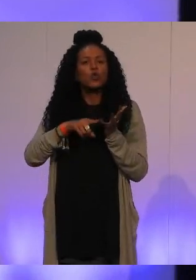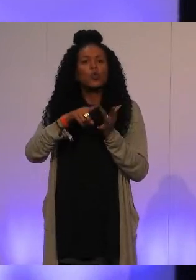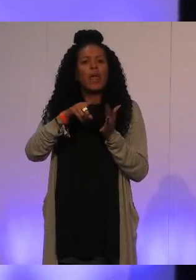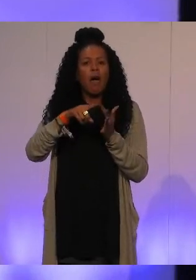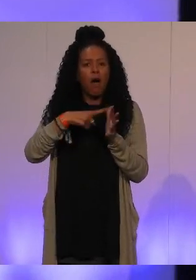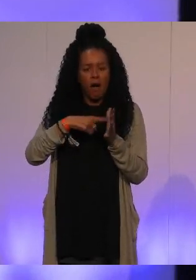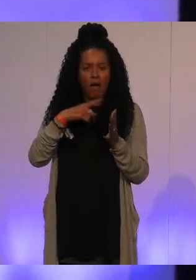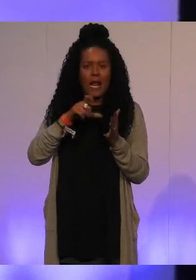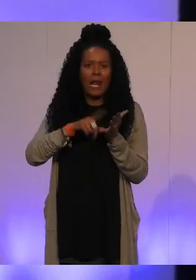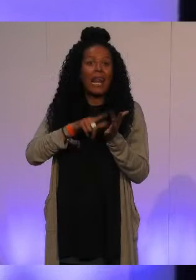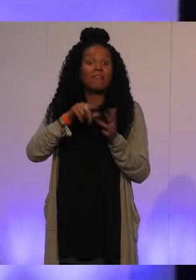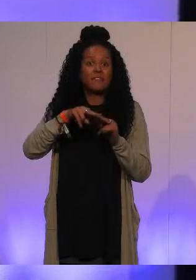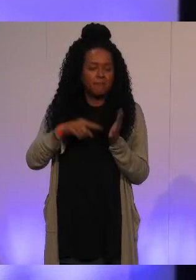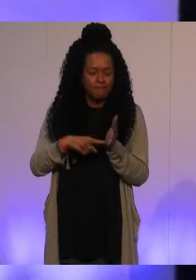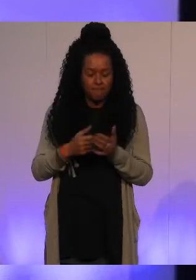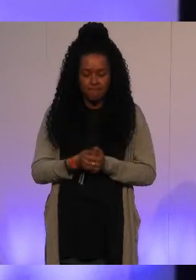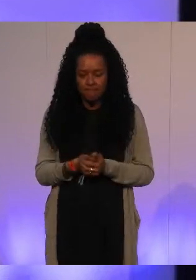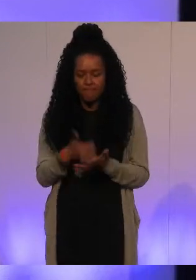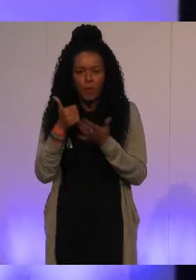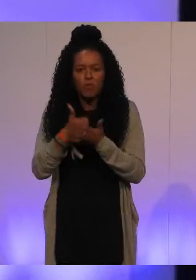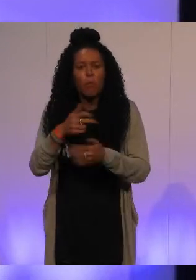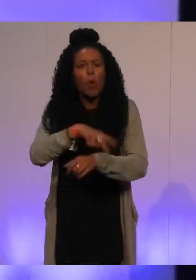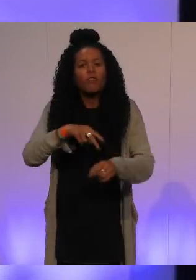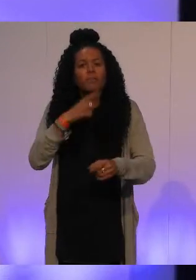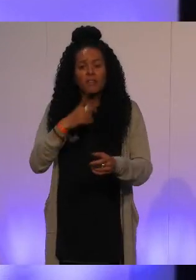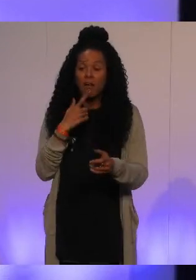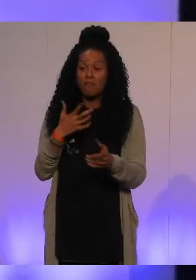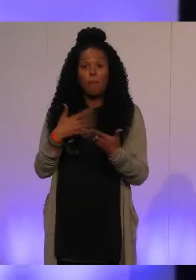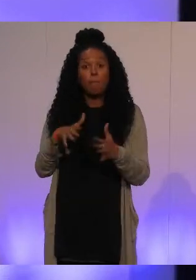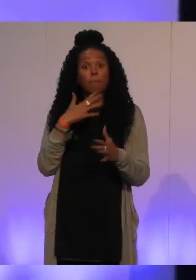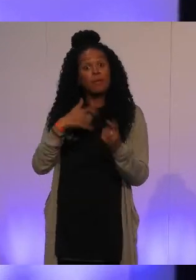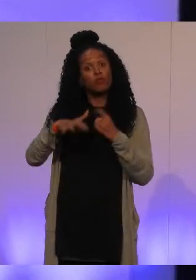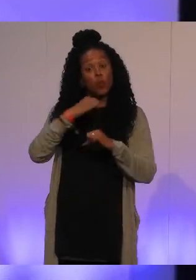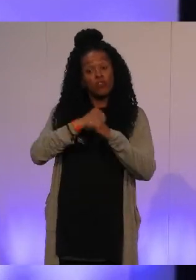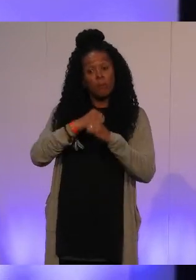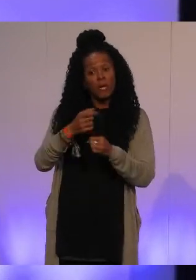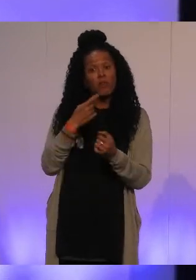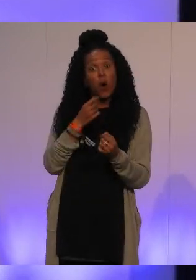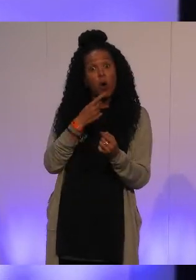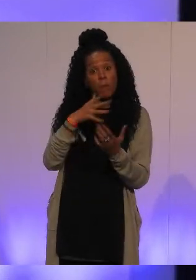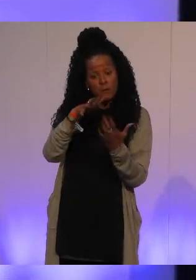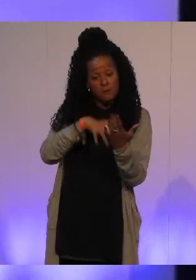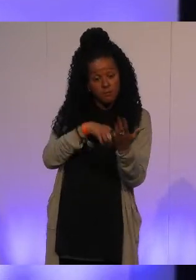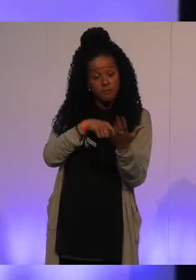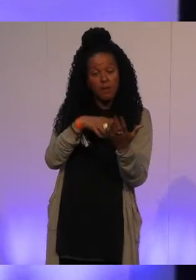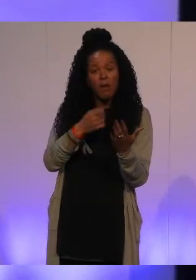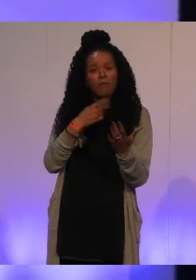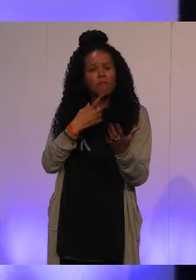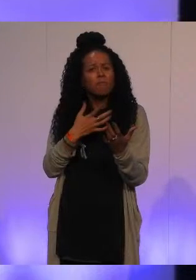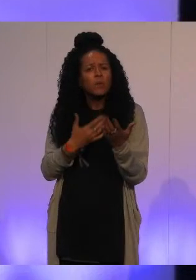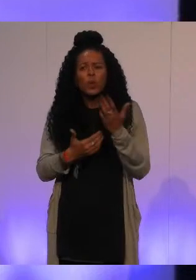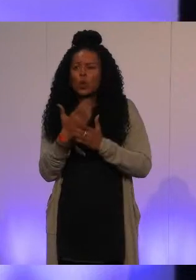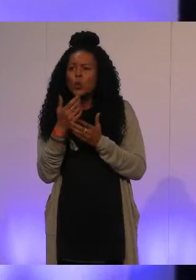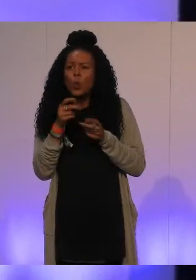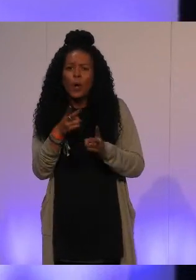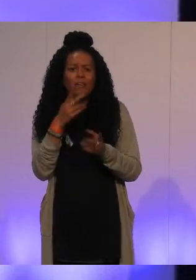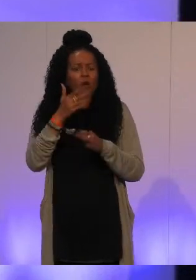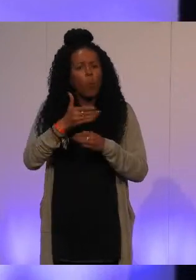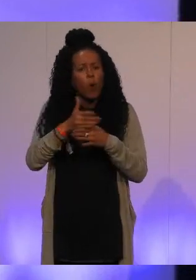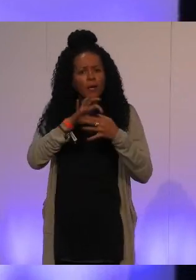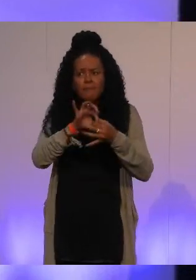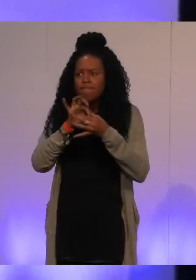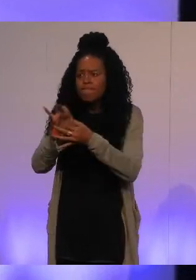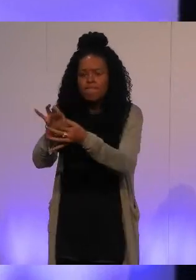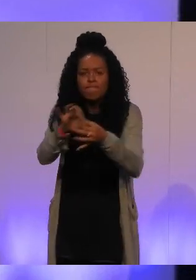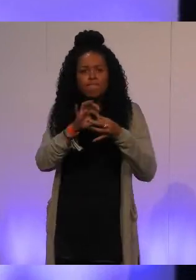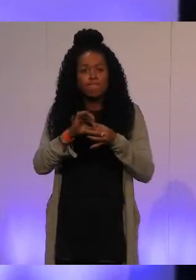Support for our staff has continued to come in through social media comments, particularly when highlighting new ways of working and how